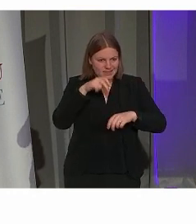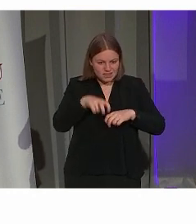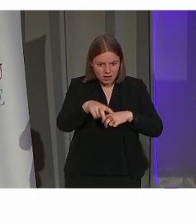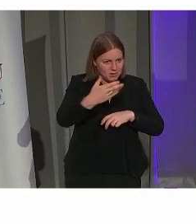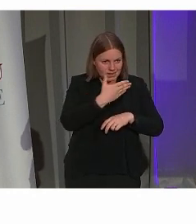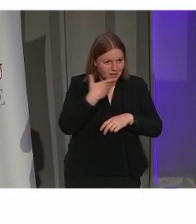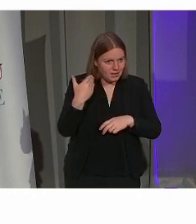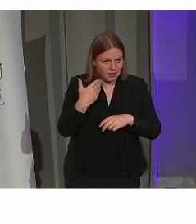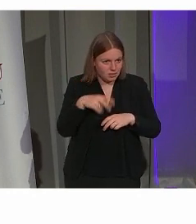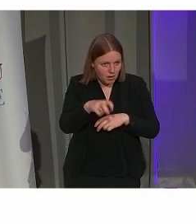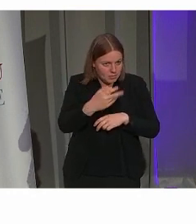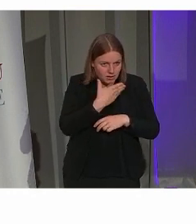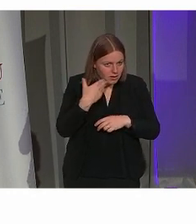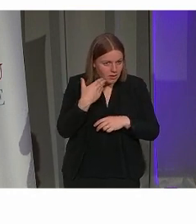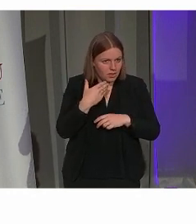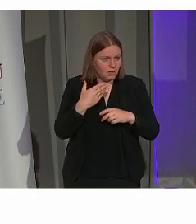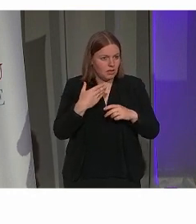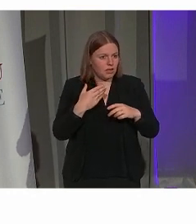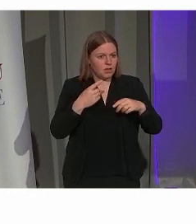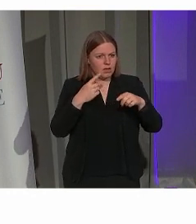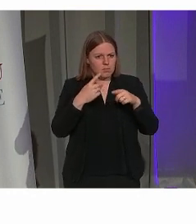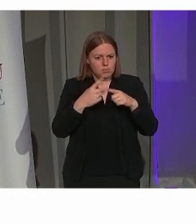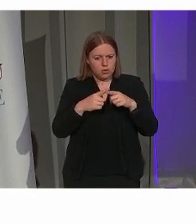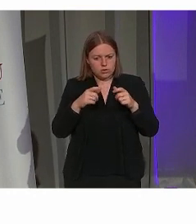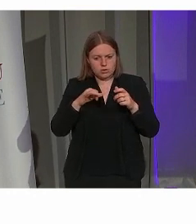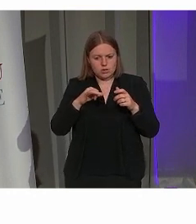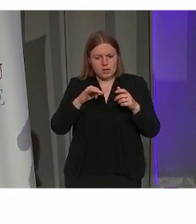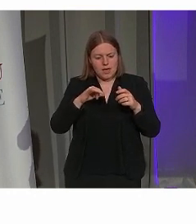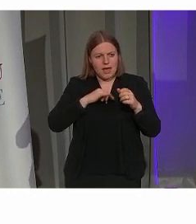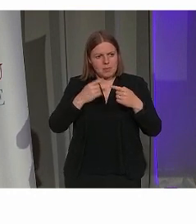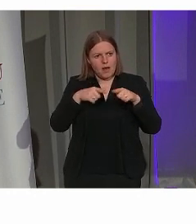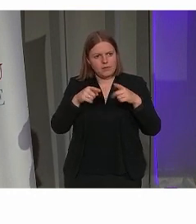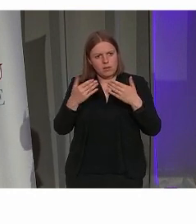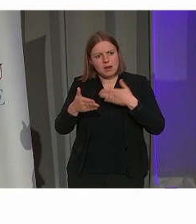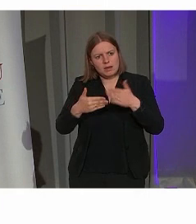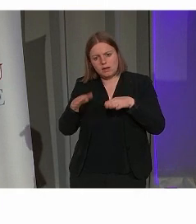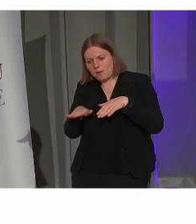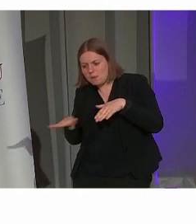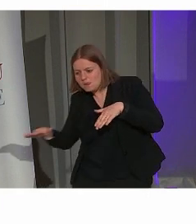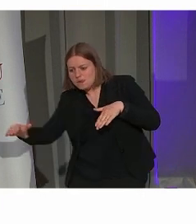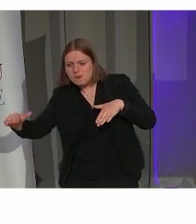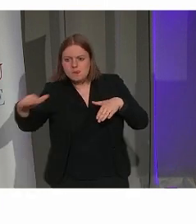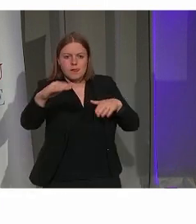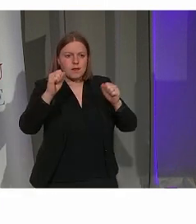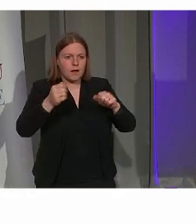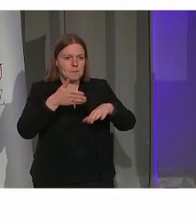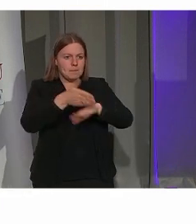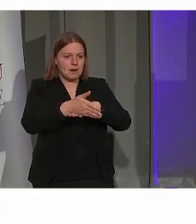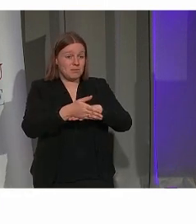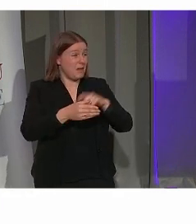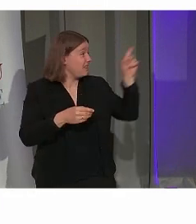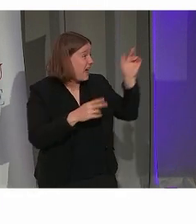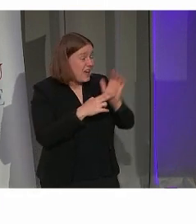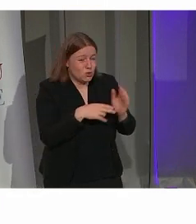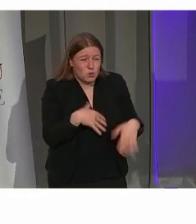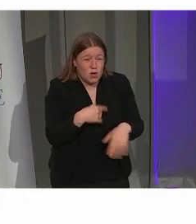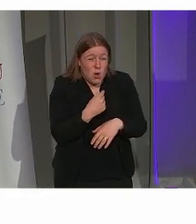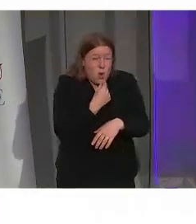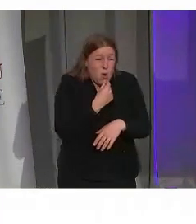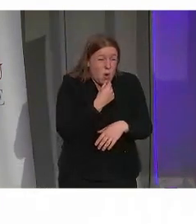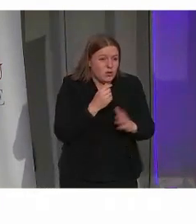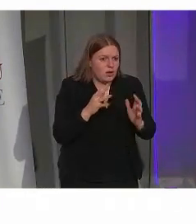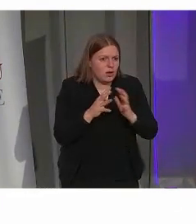most substantial external alteration to Christopher Wren's 1711 cathedral. The process